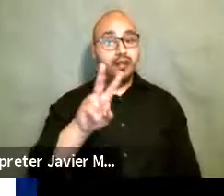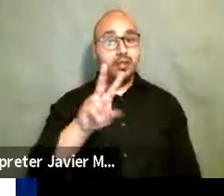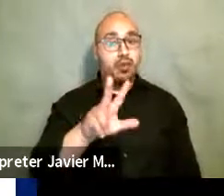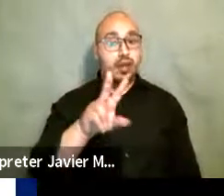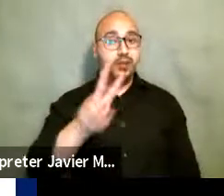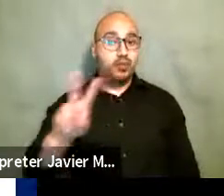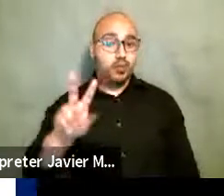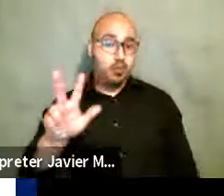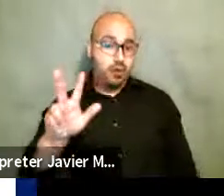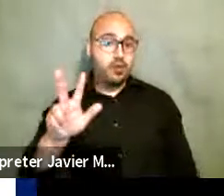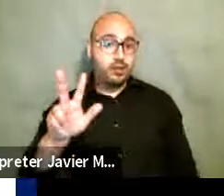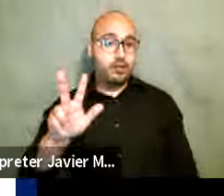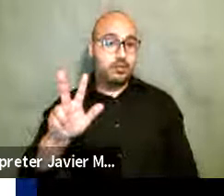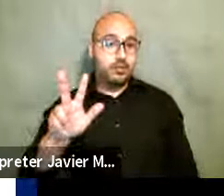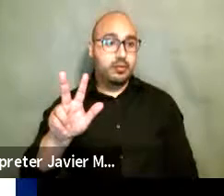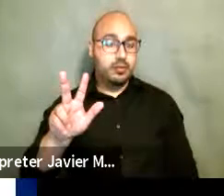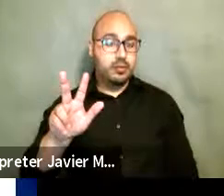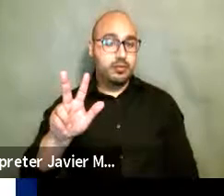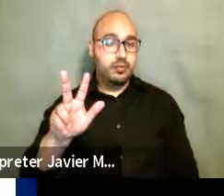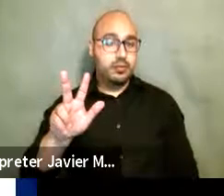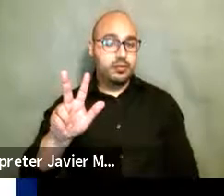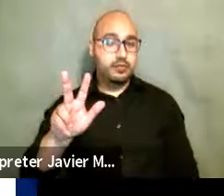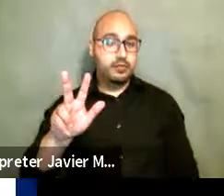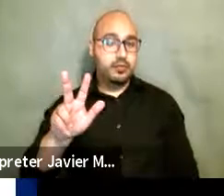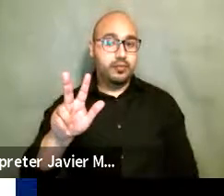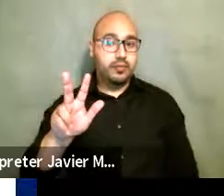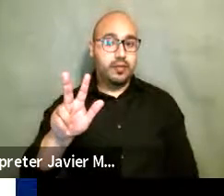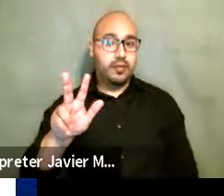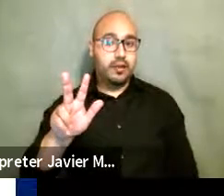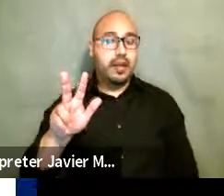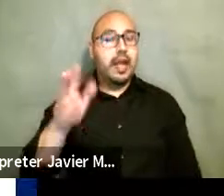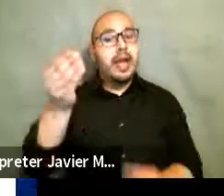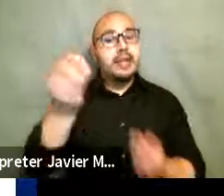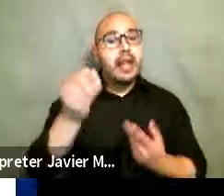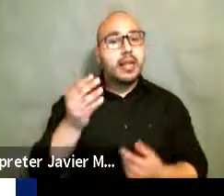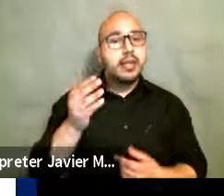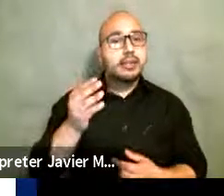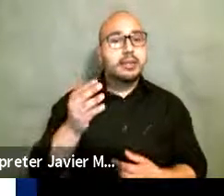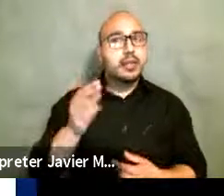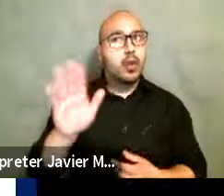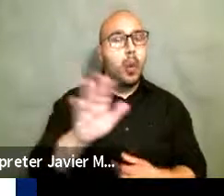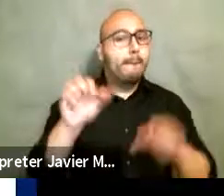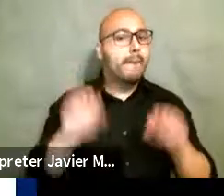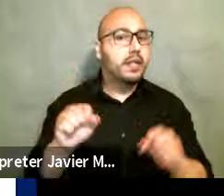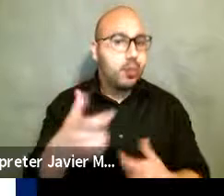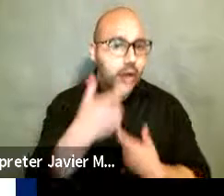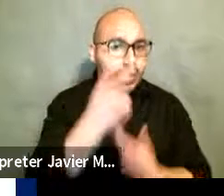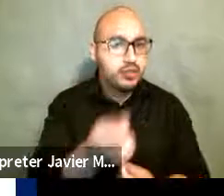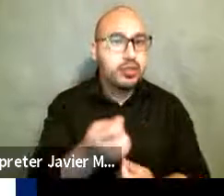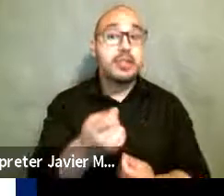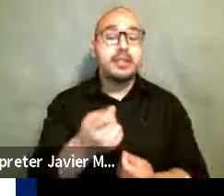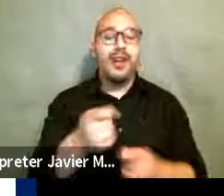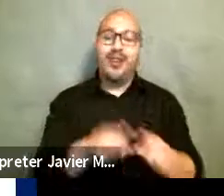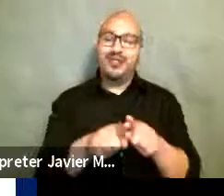559-237-3223 and telling us how your possible interest, even